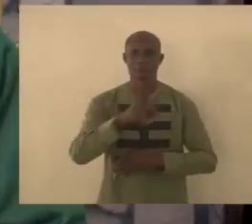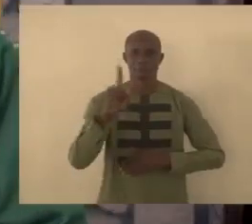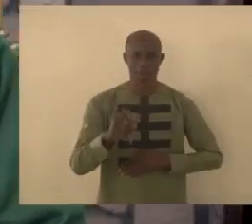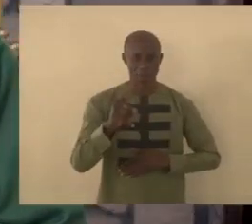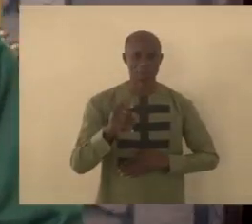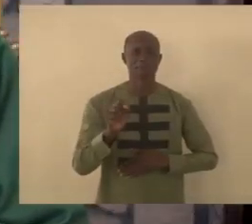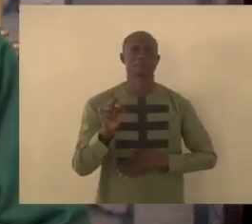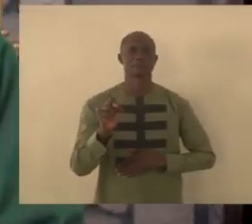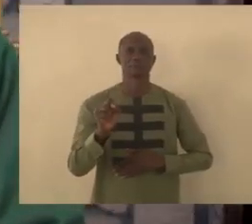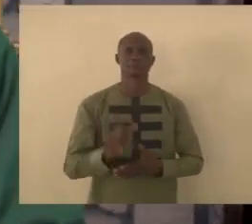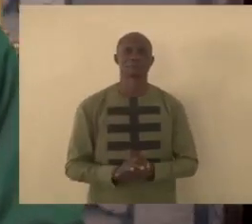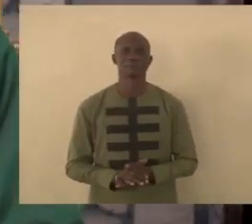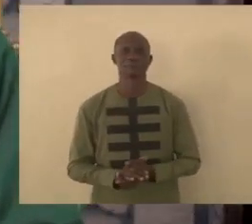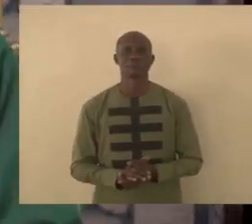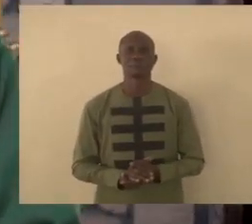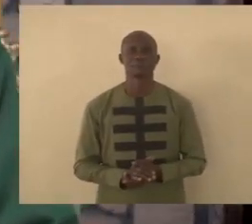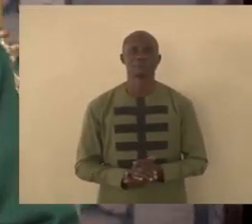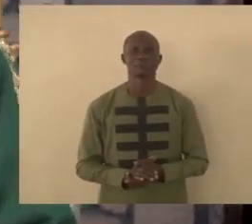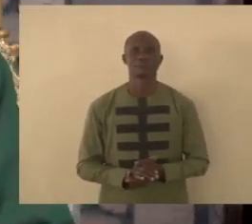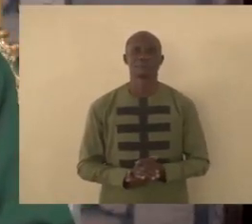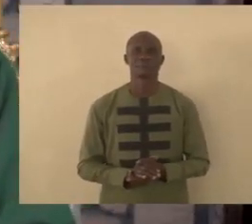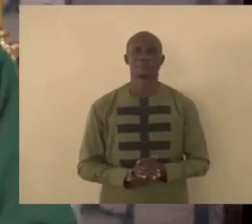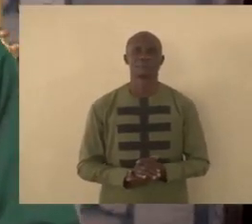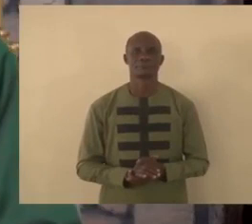Lead questions.